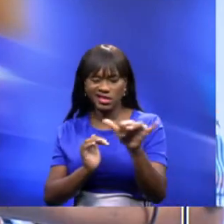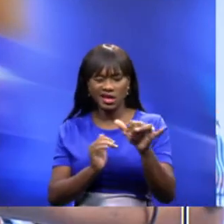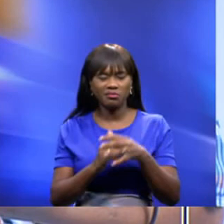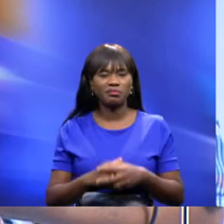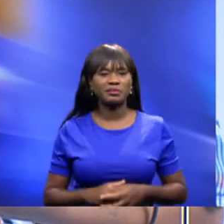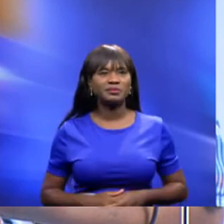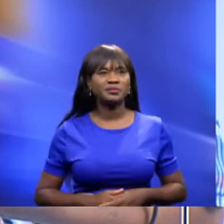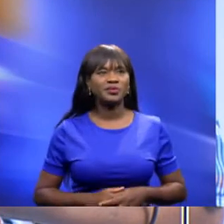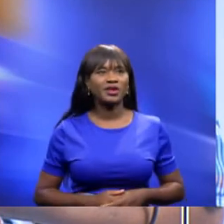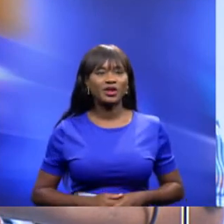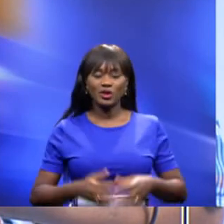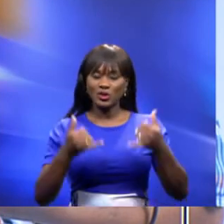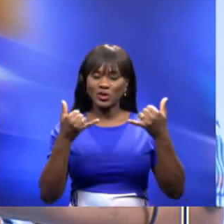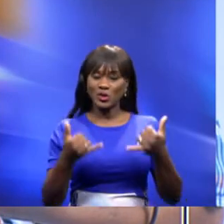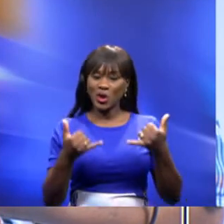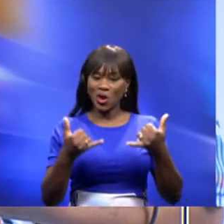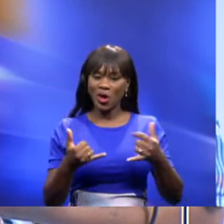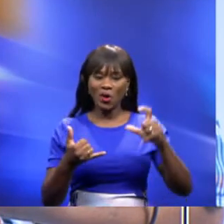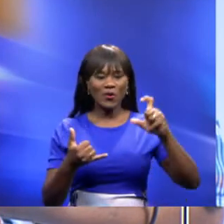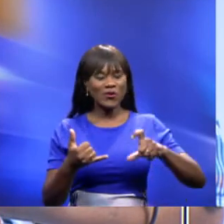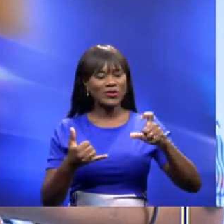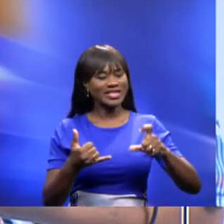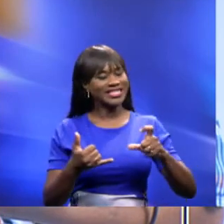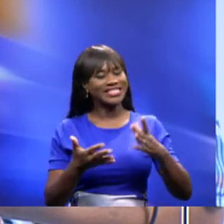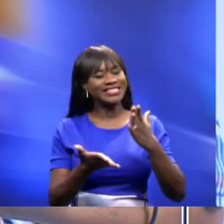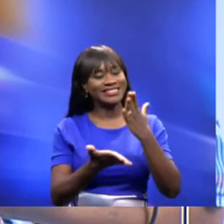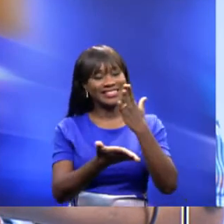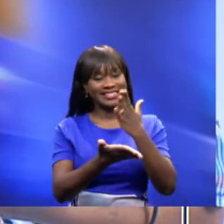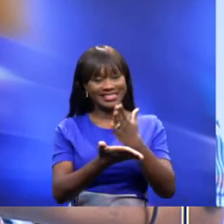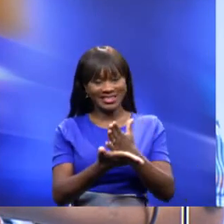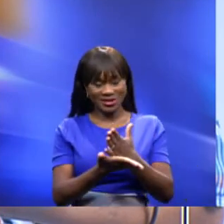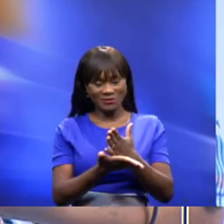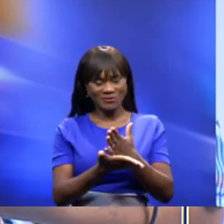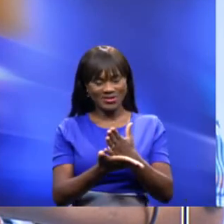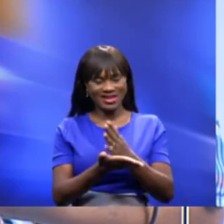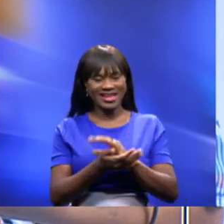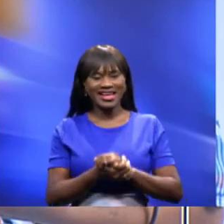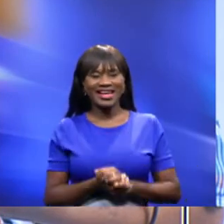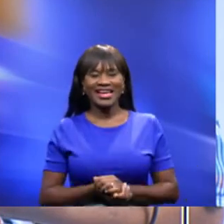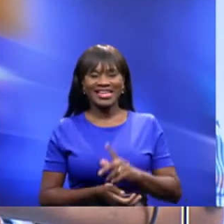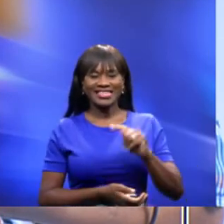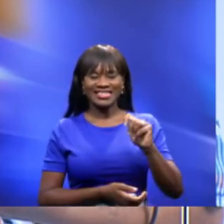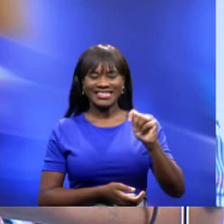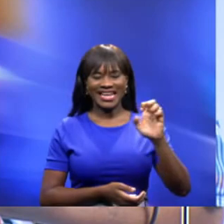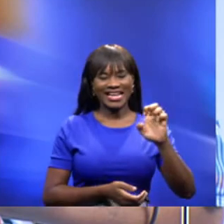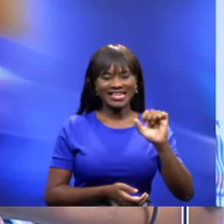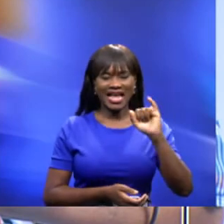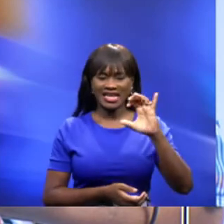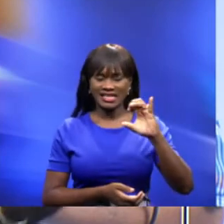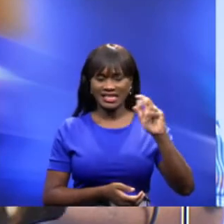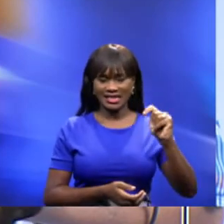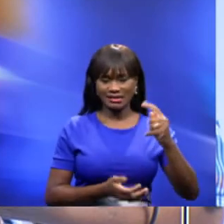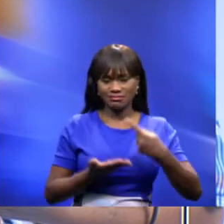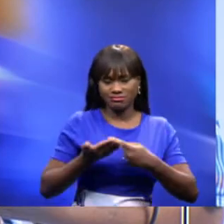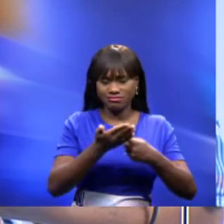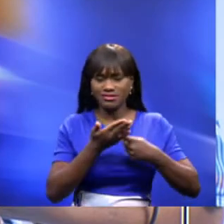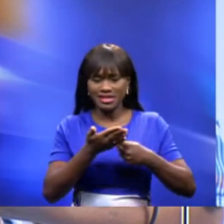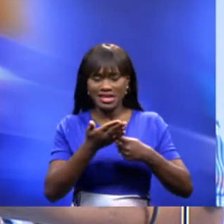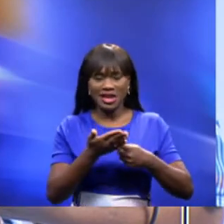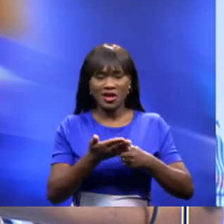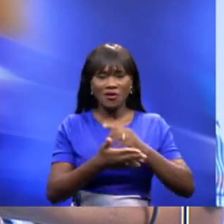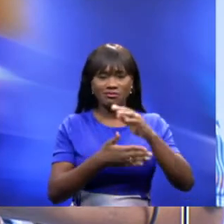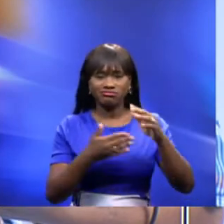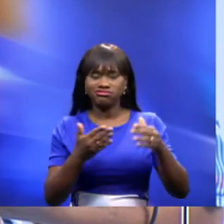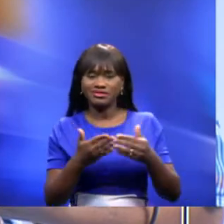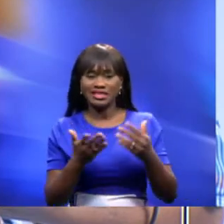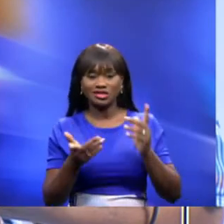my friends, this is where we have to pull the curtains on this edition of TATT's ICT Open Forum. On behalf of the Telecommunications